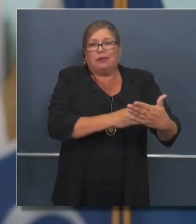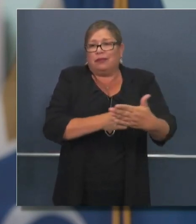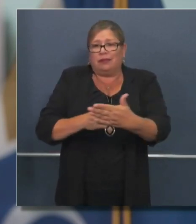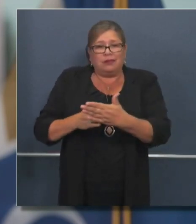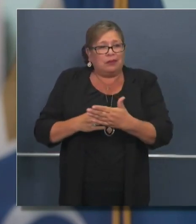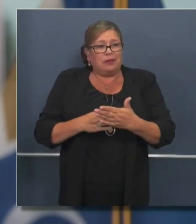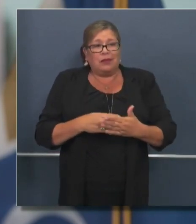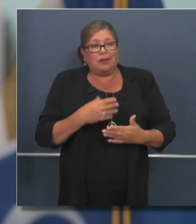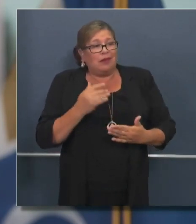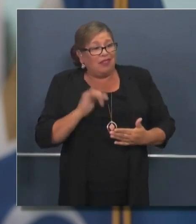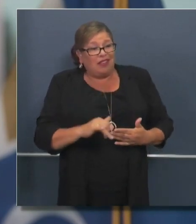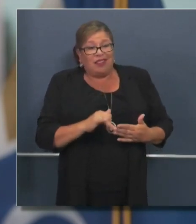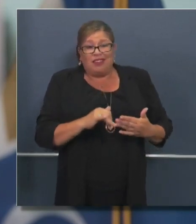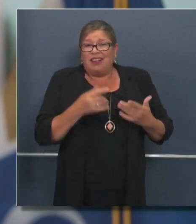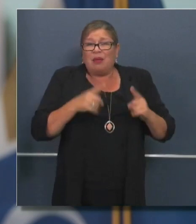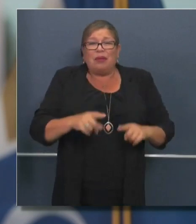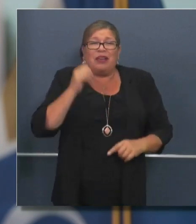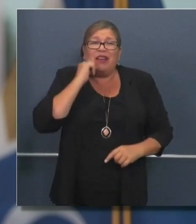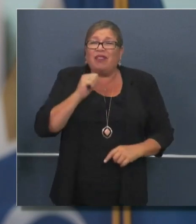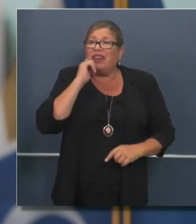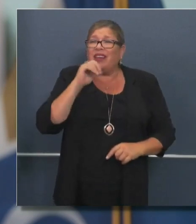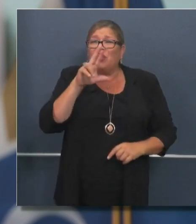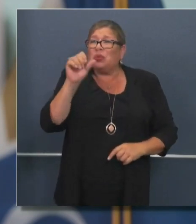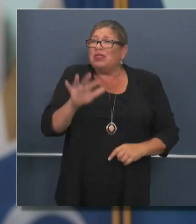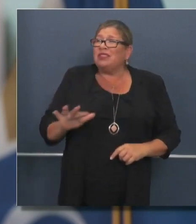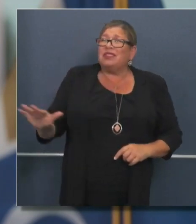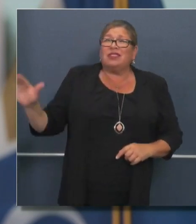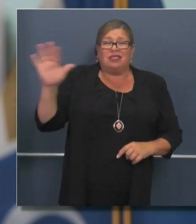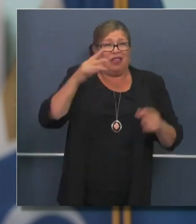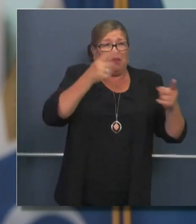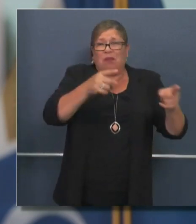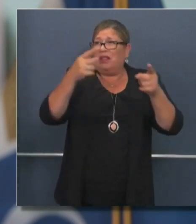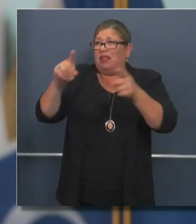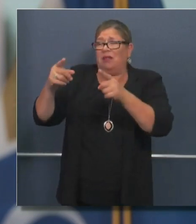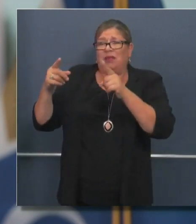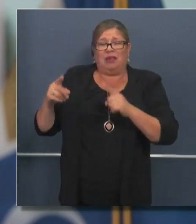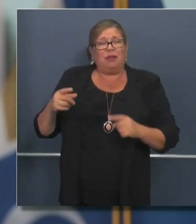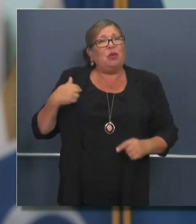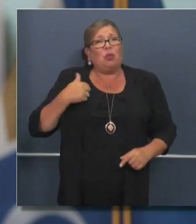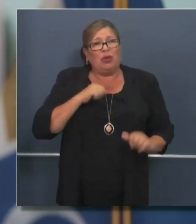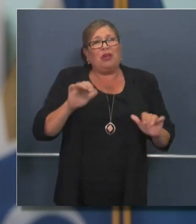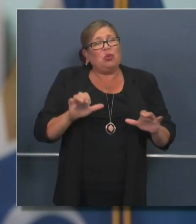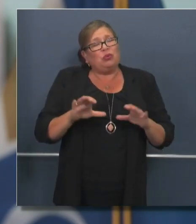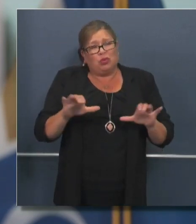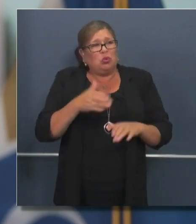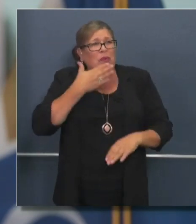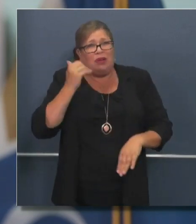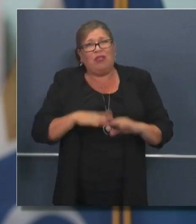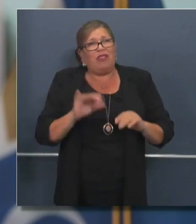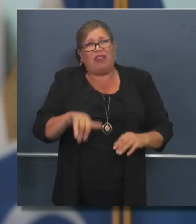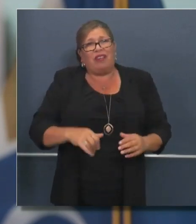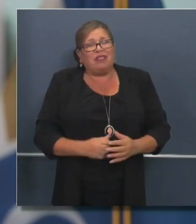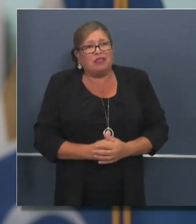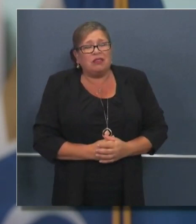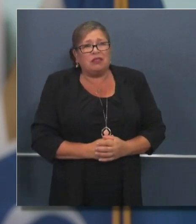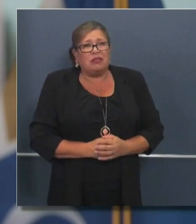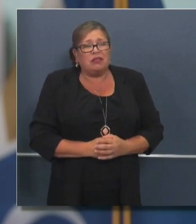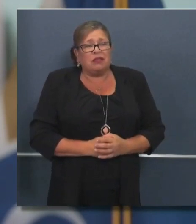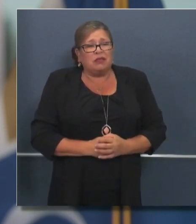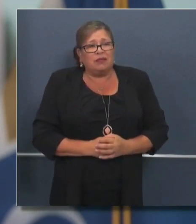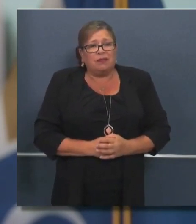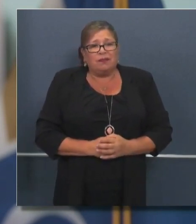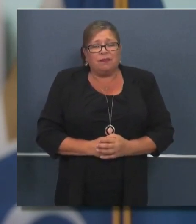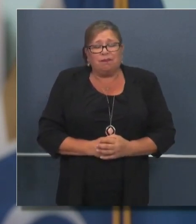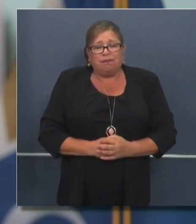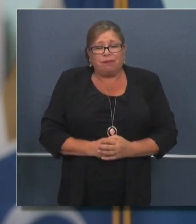It happens every single day all across this country. We are so much better than that. And so I sit here deeply humbled,